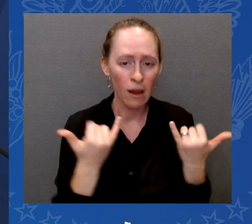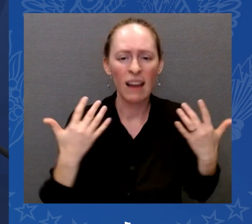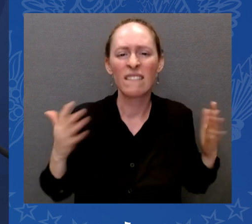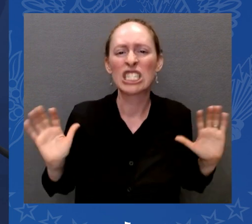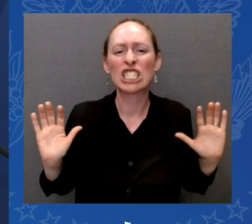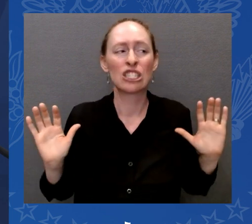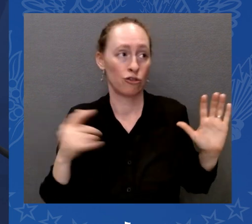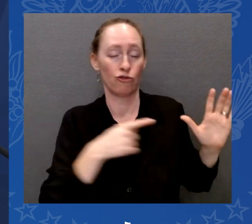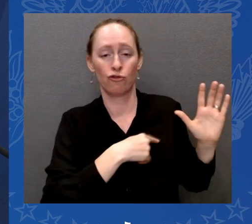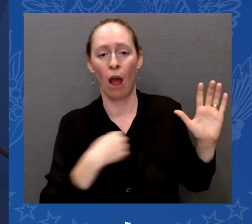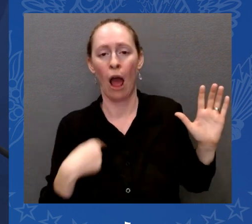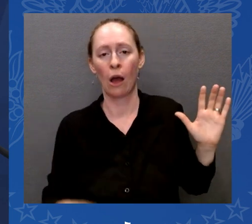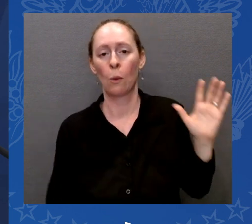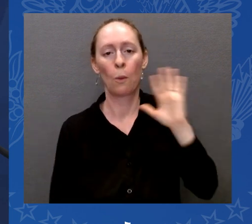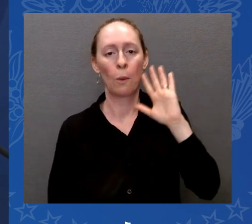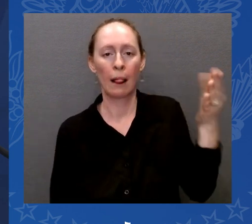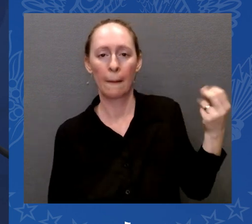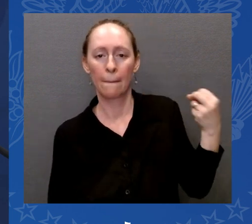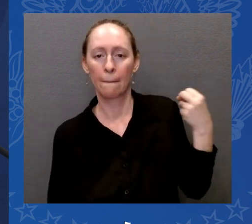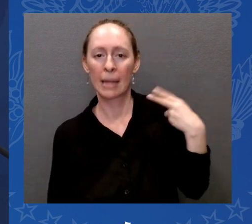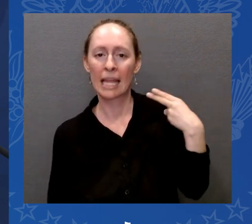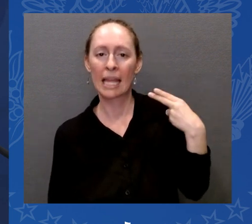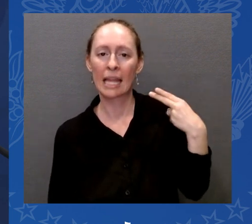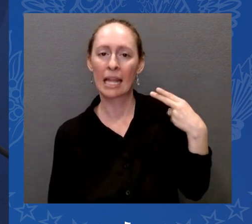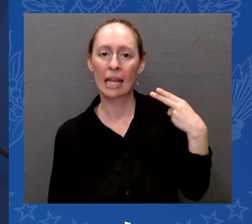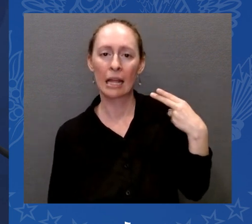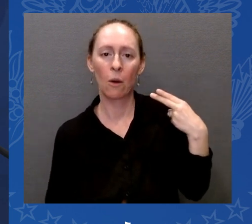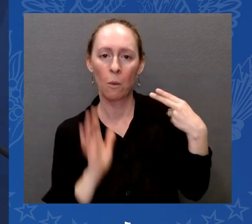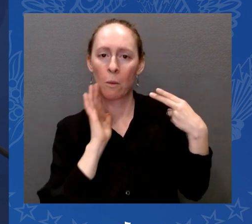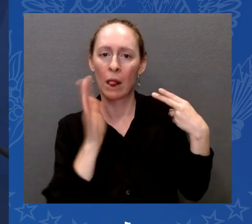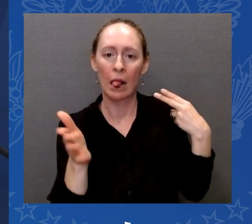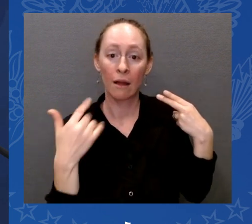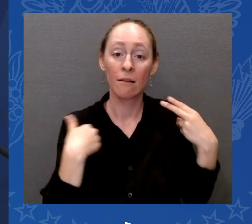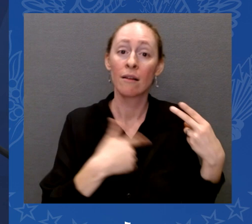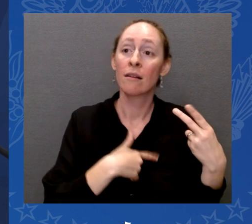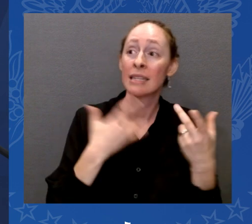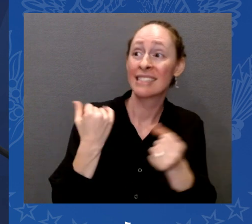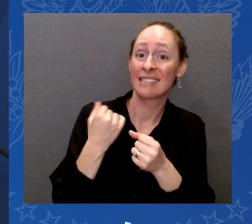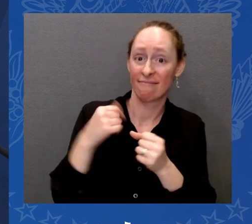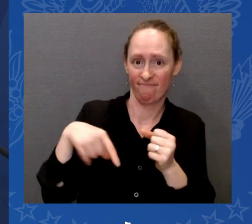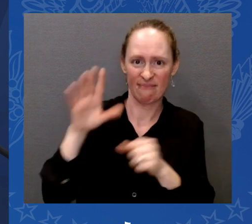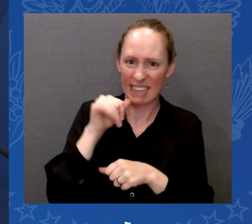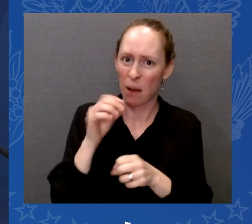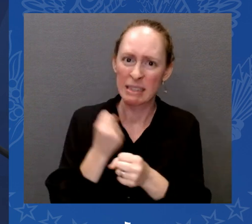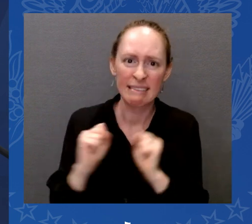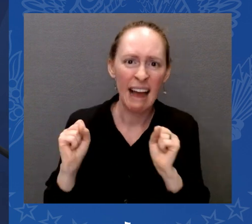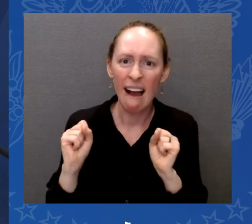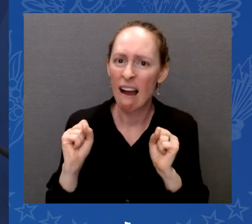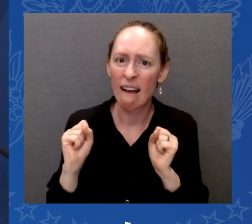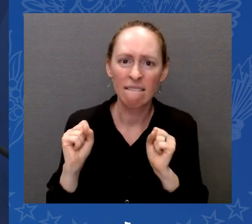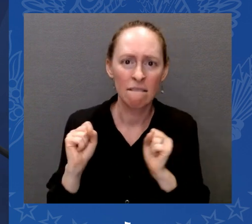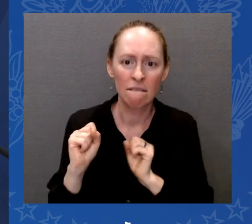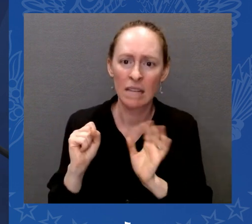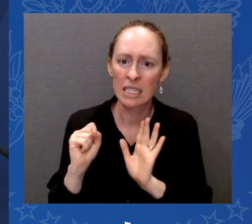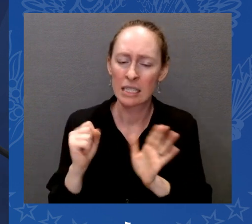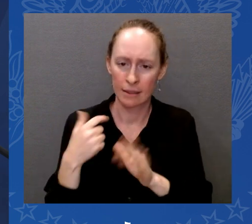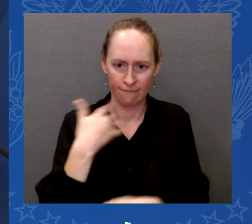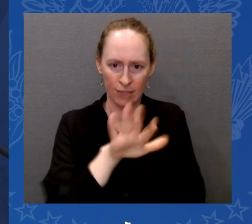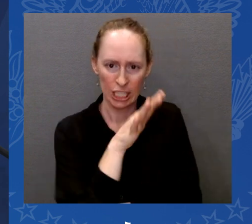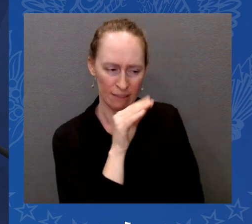got it done because of Senator Schumer's leadership. So this is the most important component to keep this country safe. Do